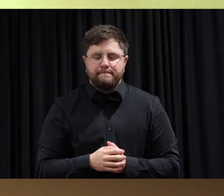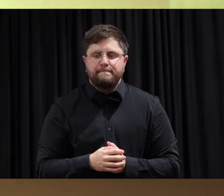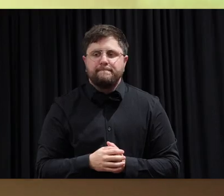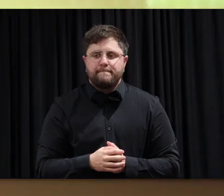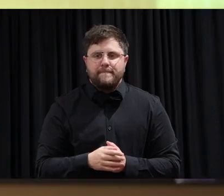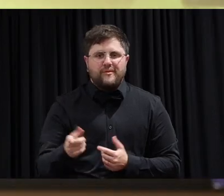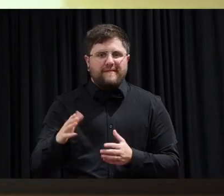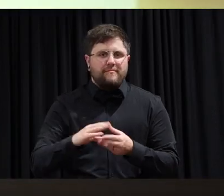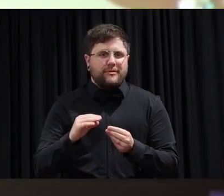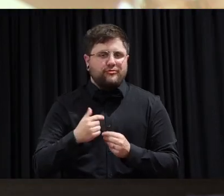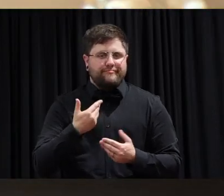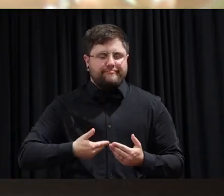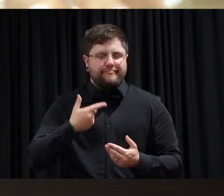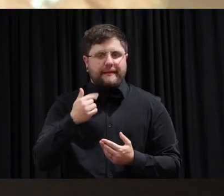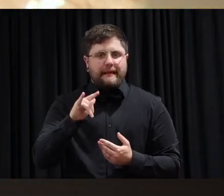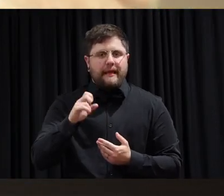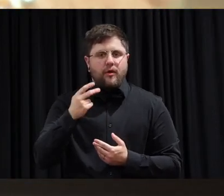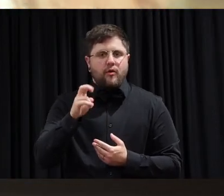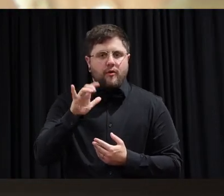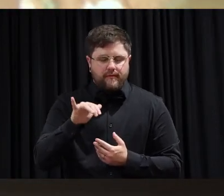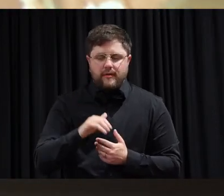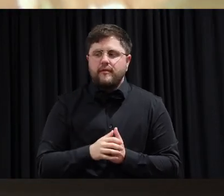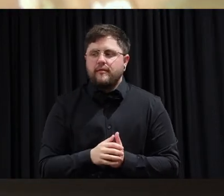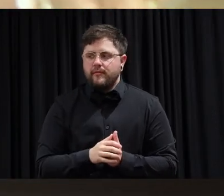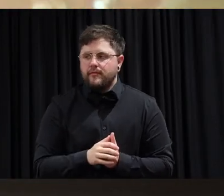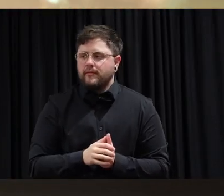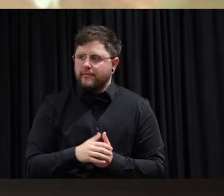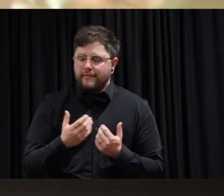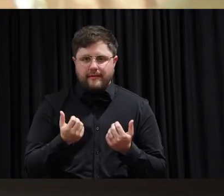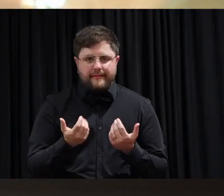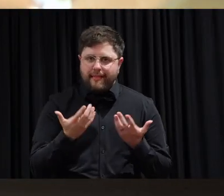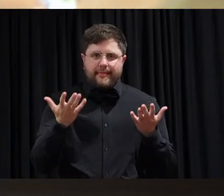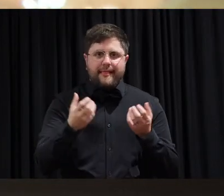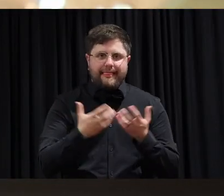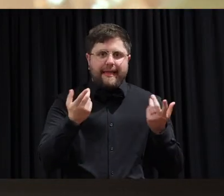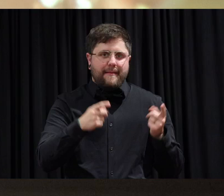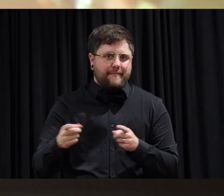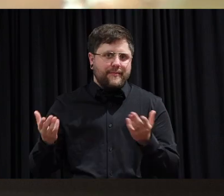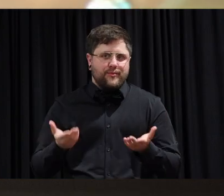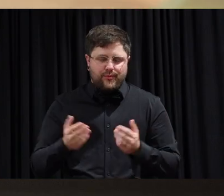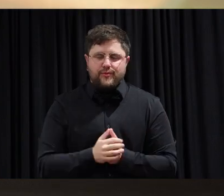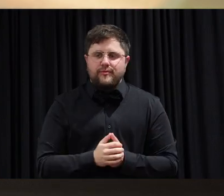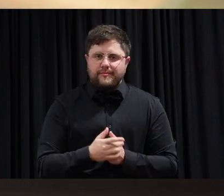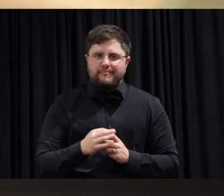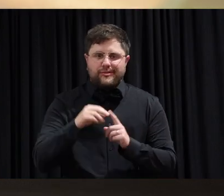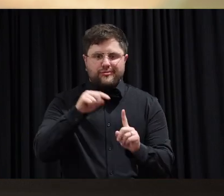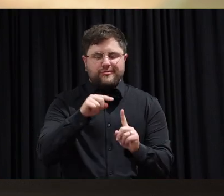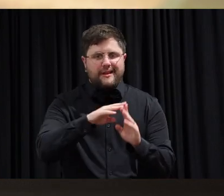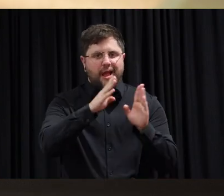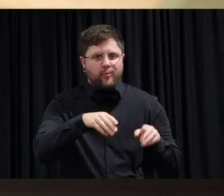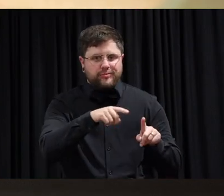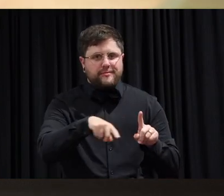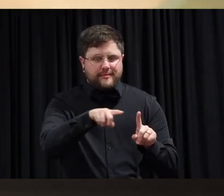So she said, so I am Gail Harvey, and lots going on here, especially in this housing